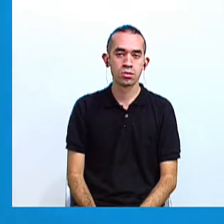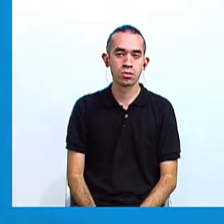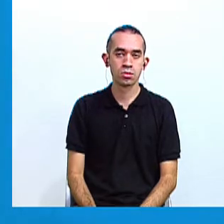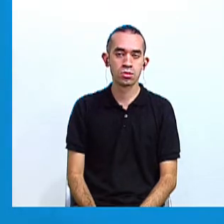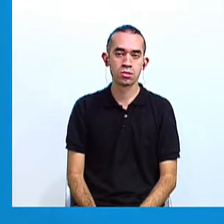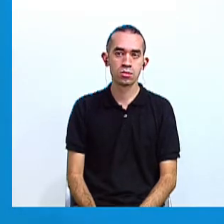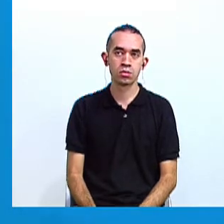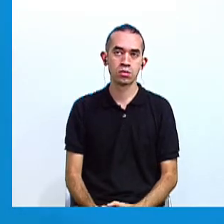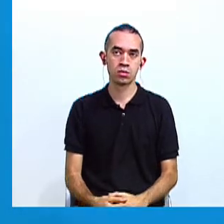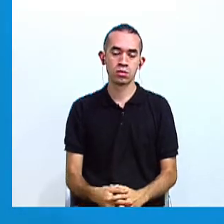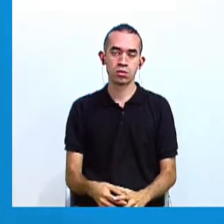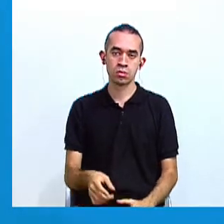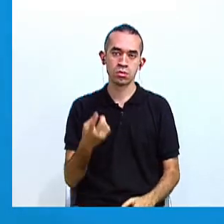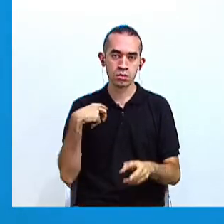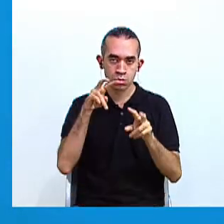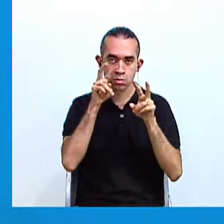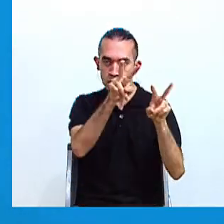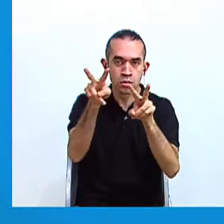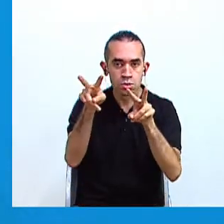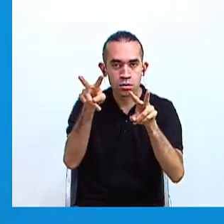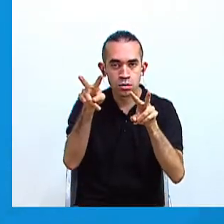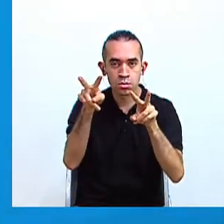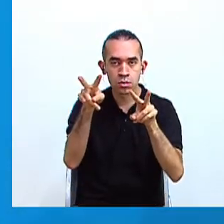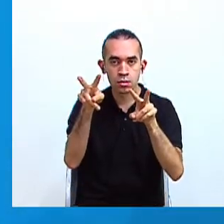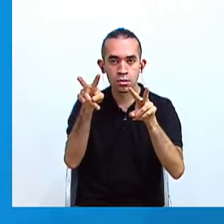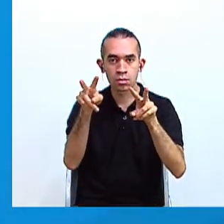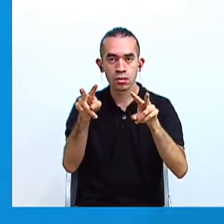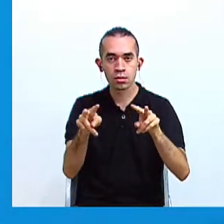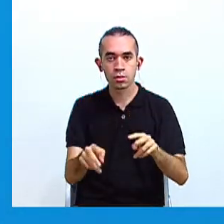My message is that we'll be watching you.